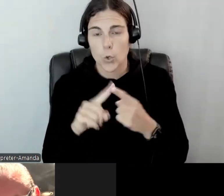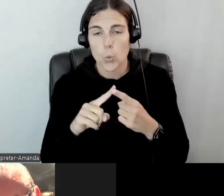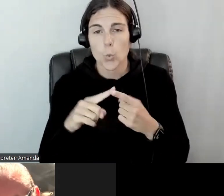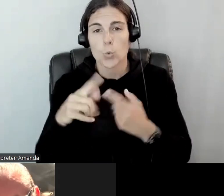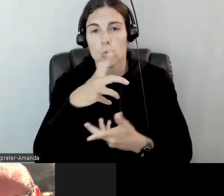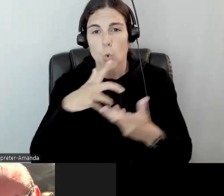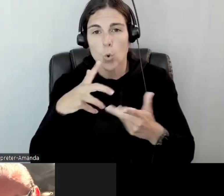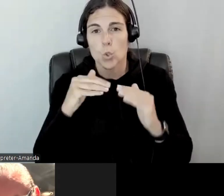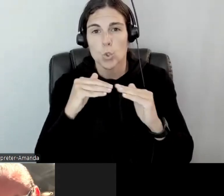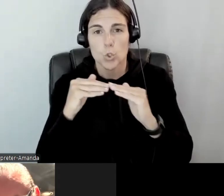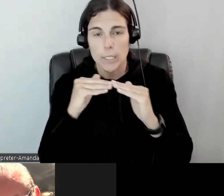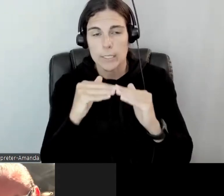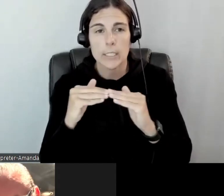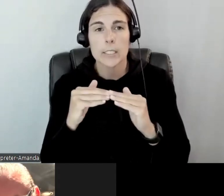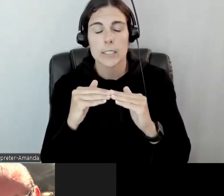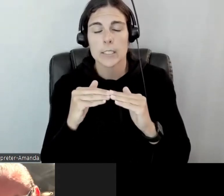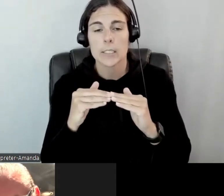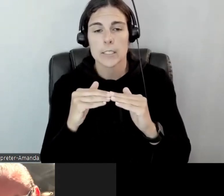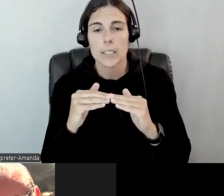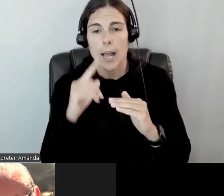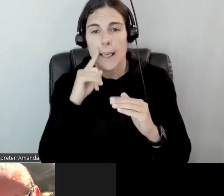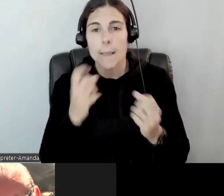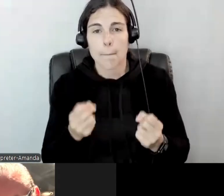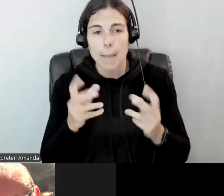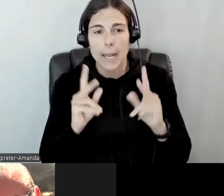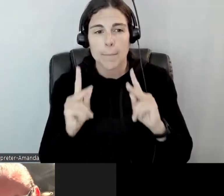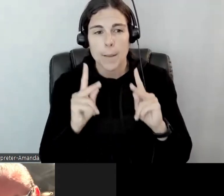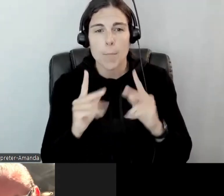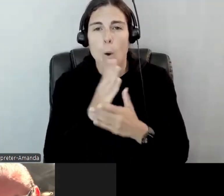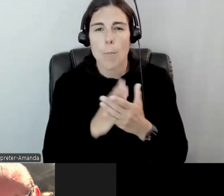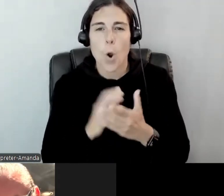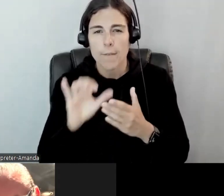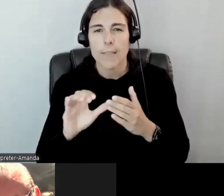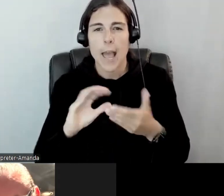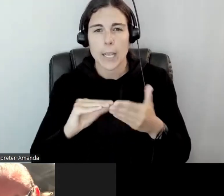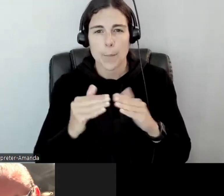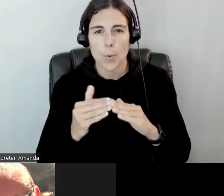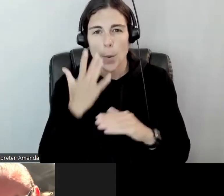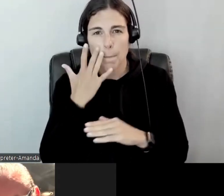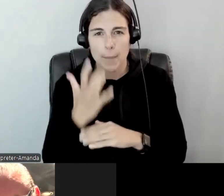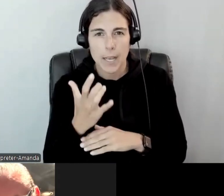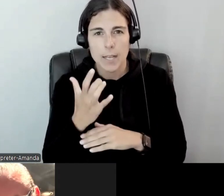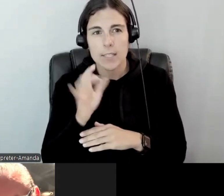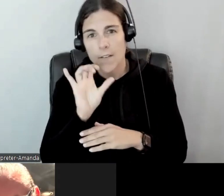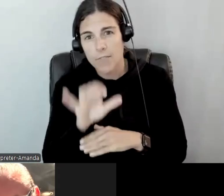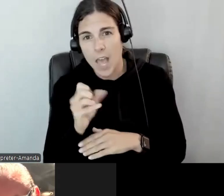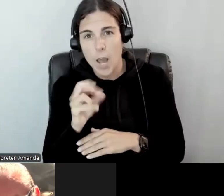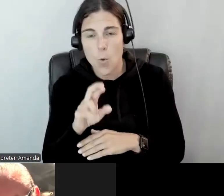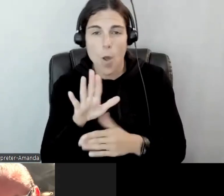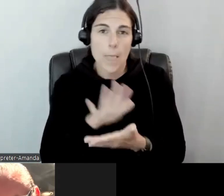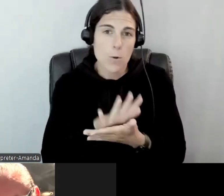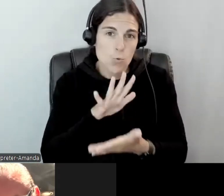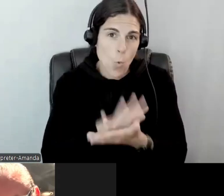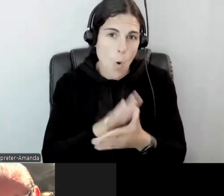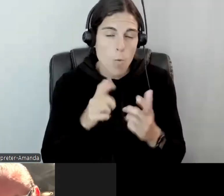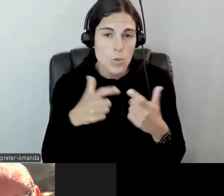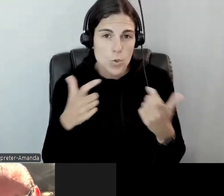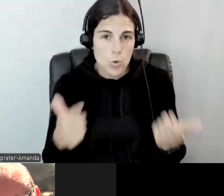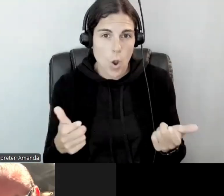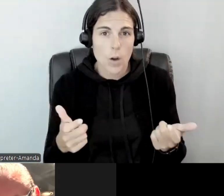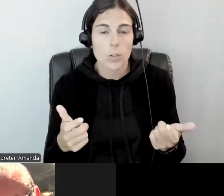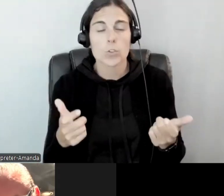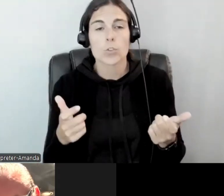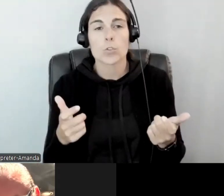is remarkable. And I think a lot of people are part of that community because of that, or because of their school, which is large. They actually